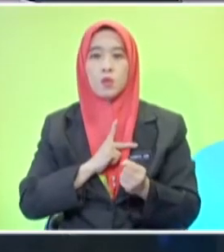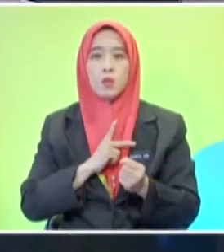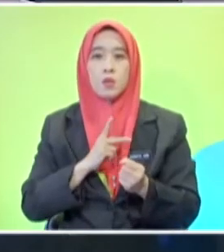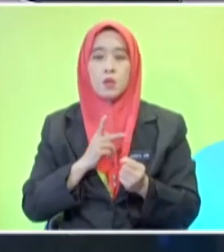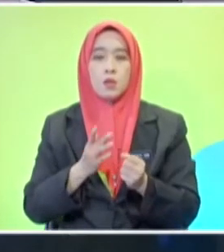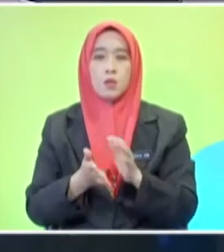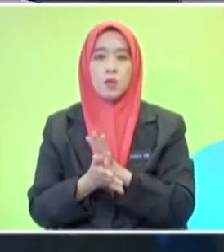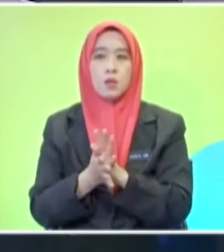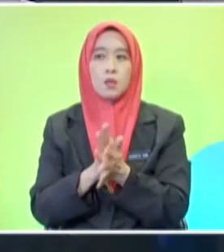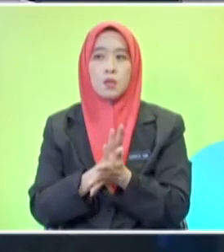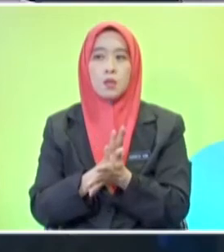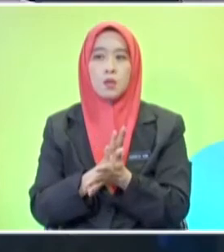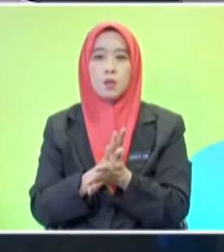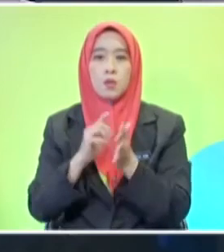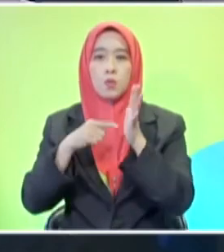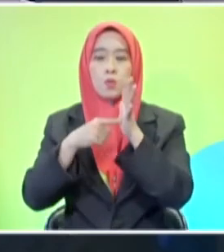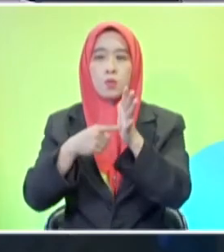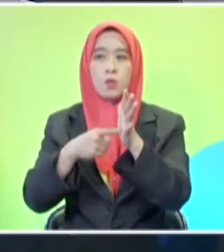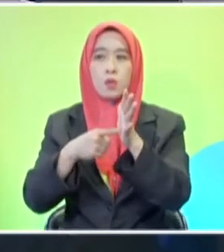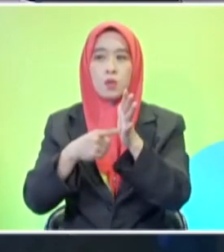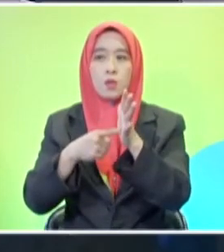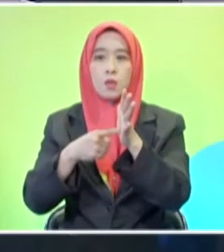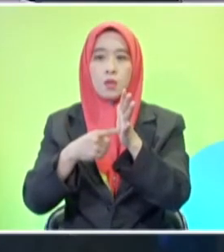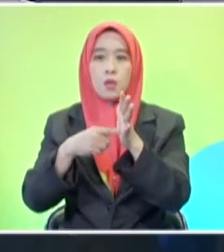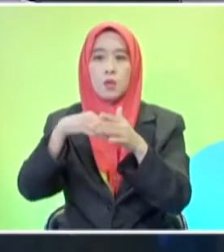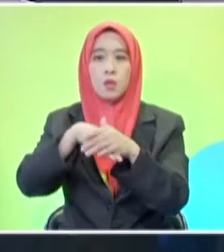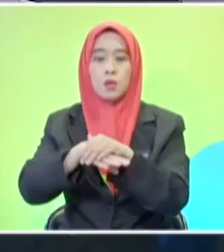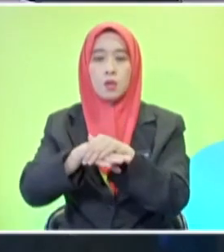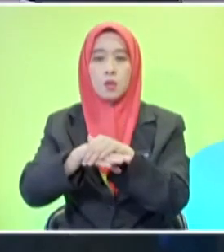shown on the link on our screen right